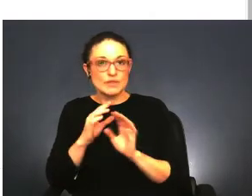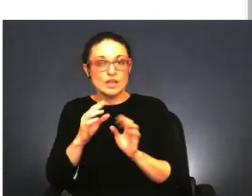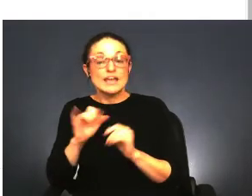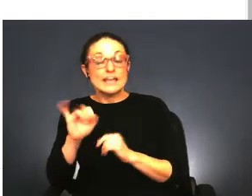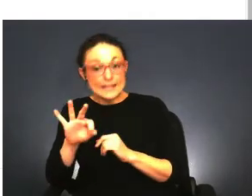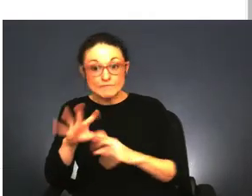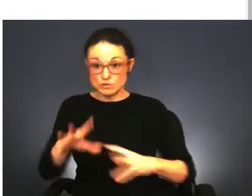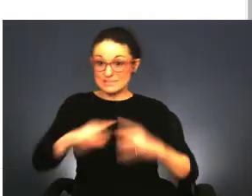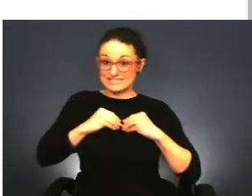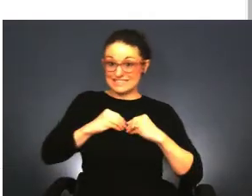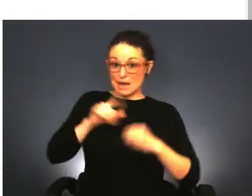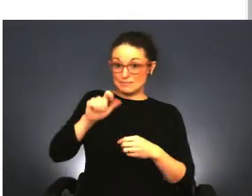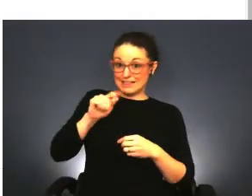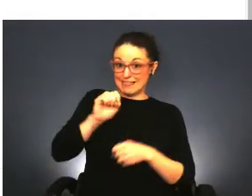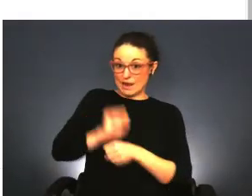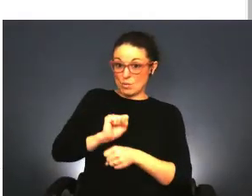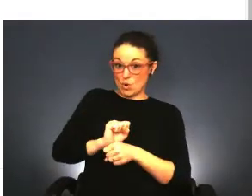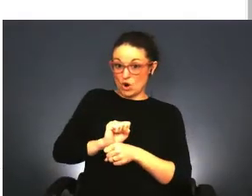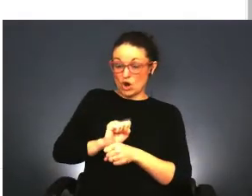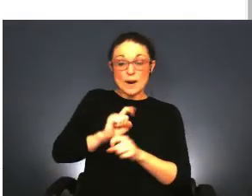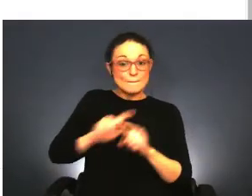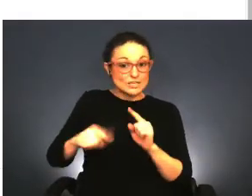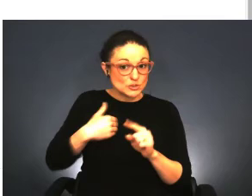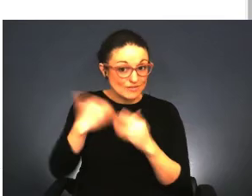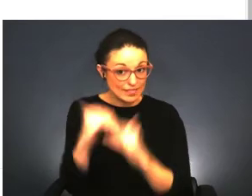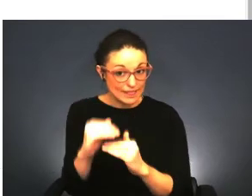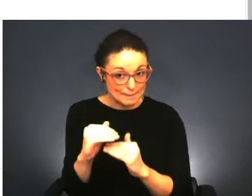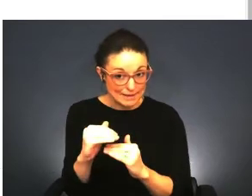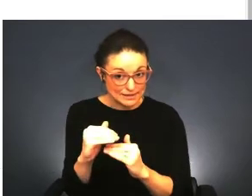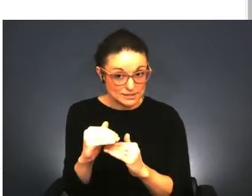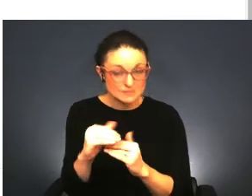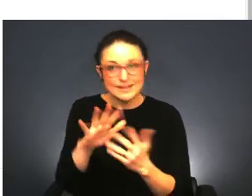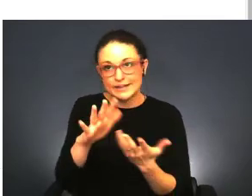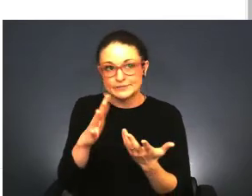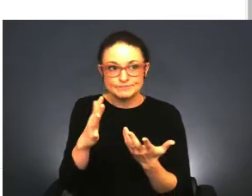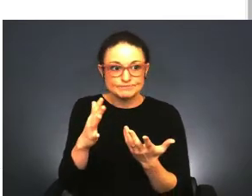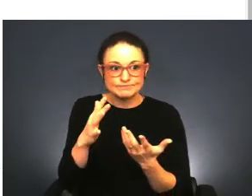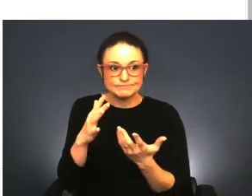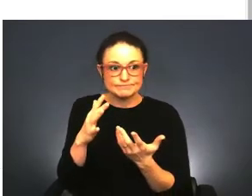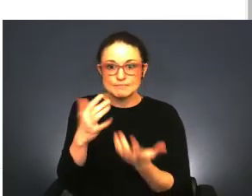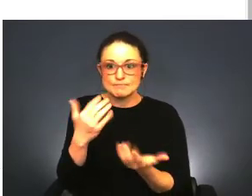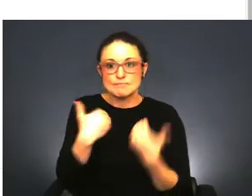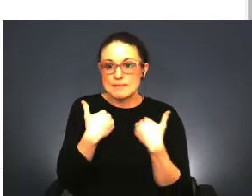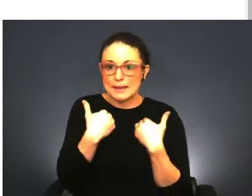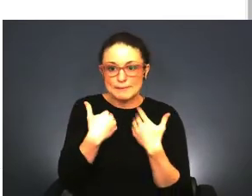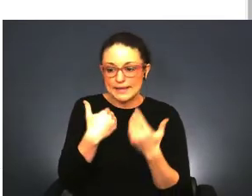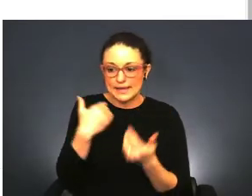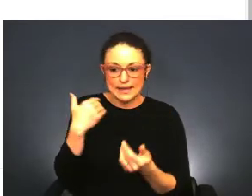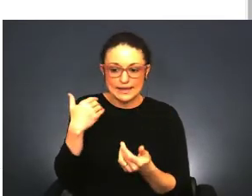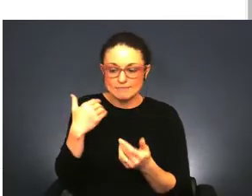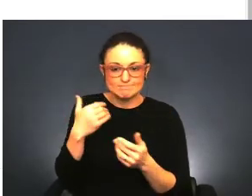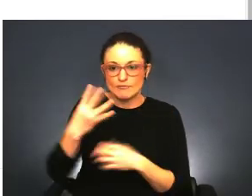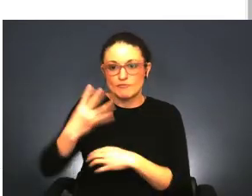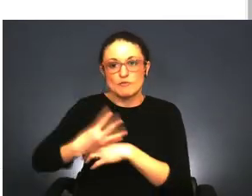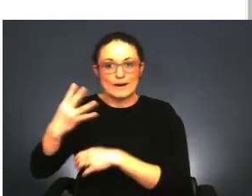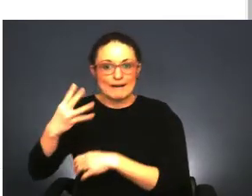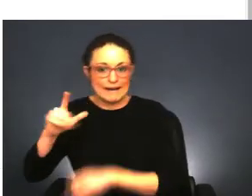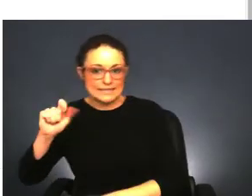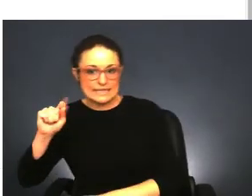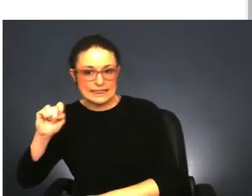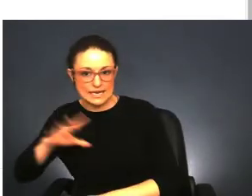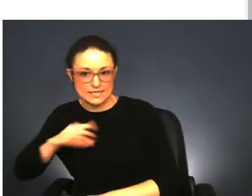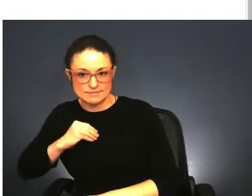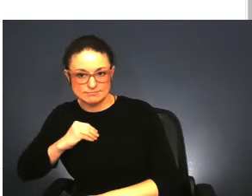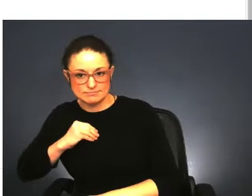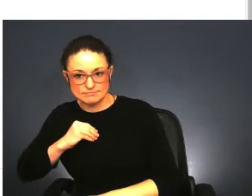limit, in other words, you accept late work, but only 4 days, okay? So you can set it up so that the